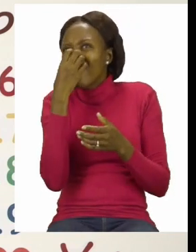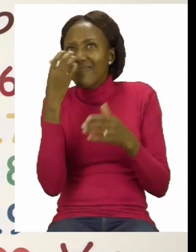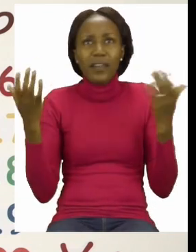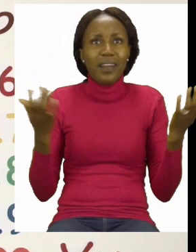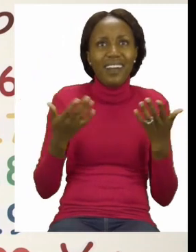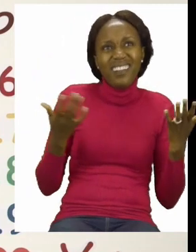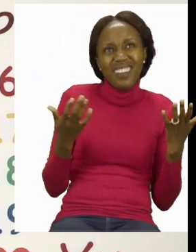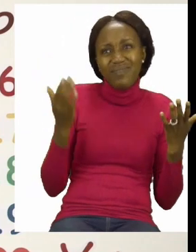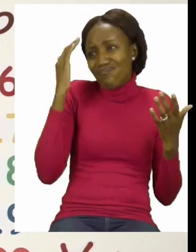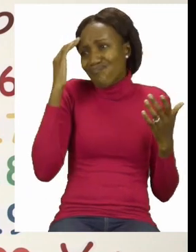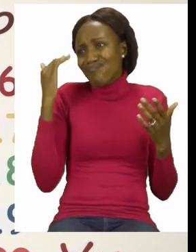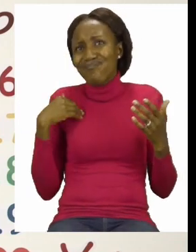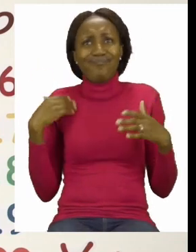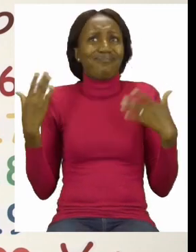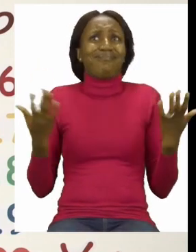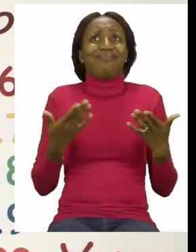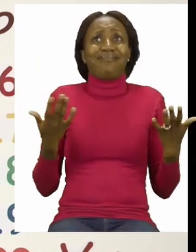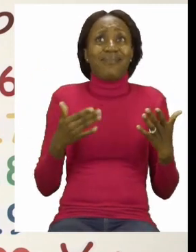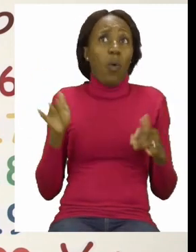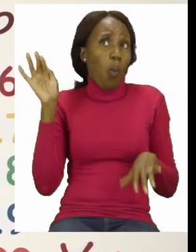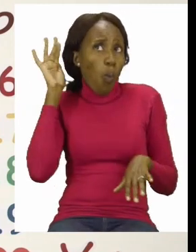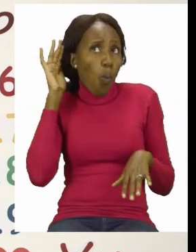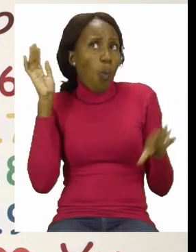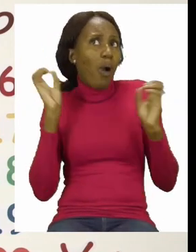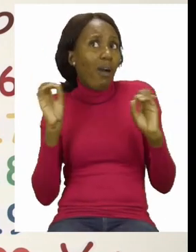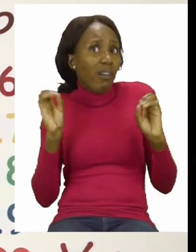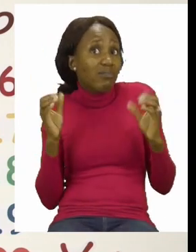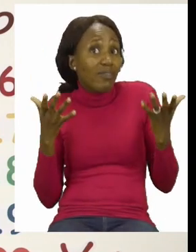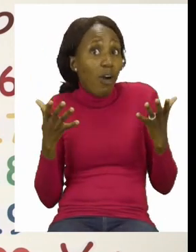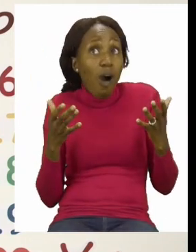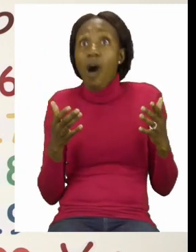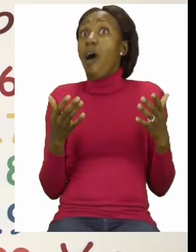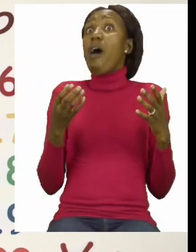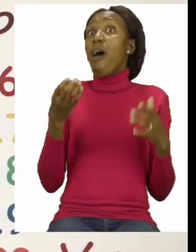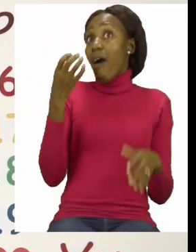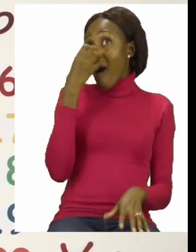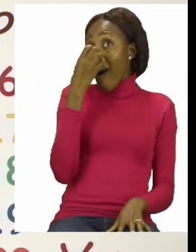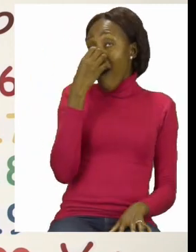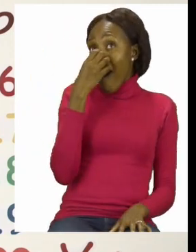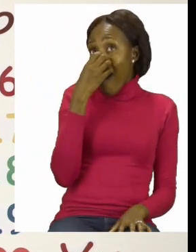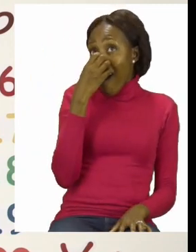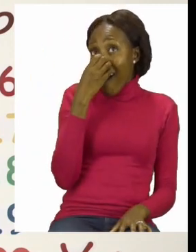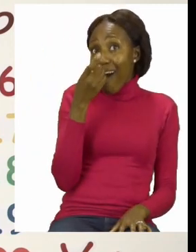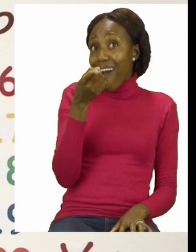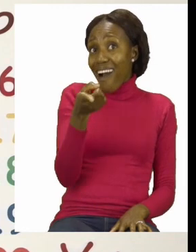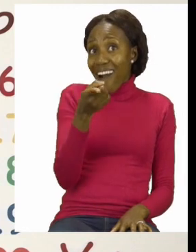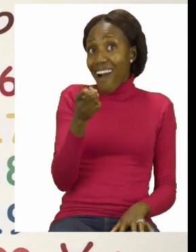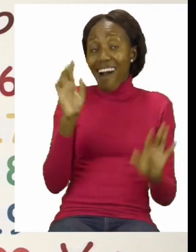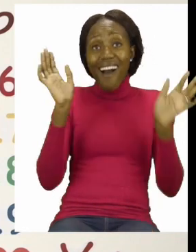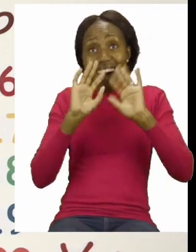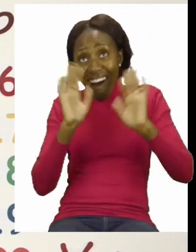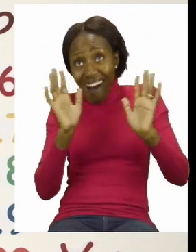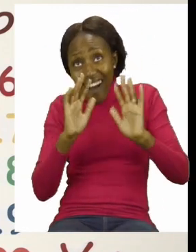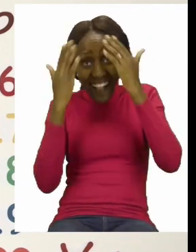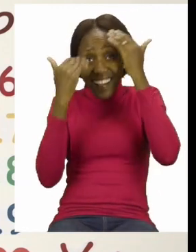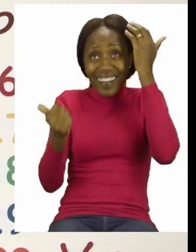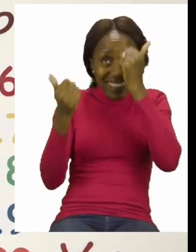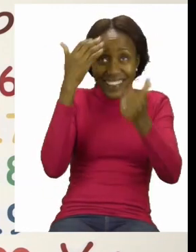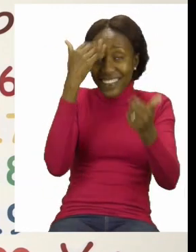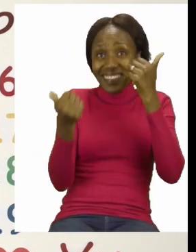not sure where he is. I didn't hear him come in. Oh, hello,